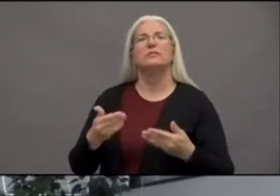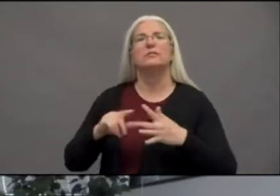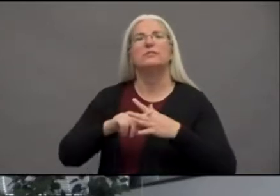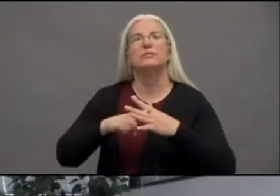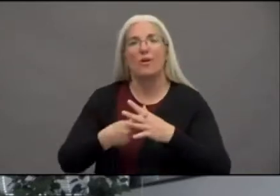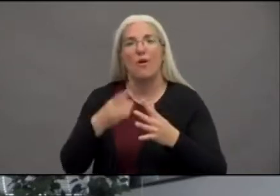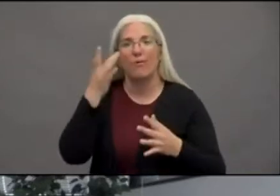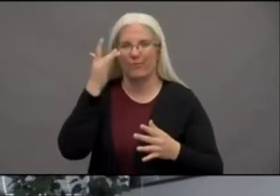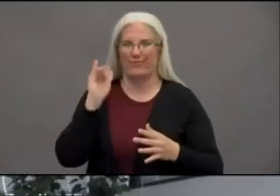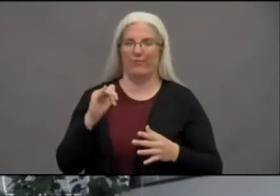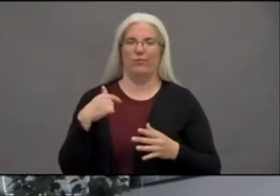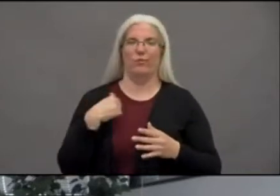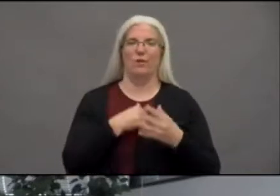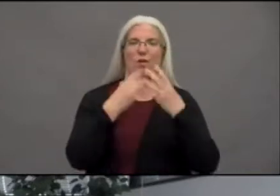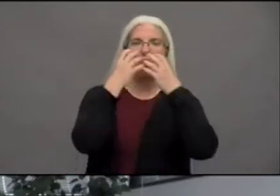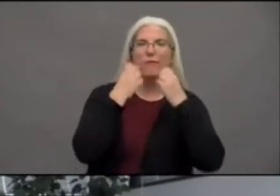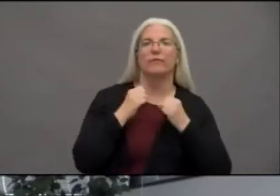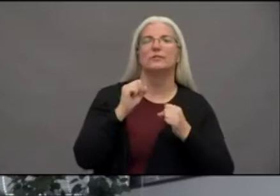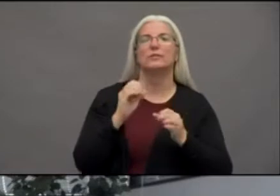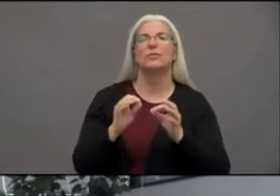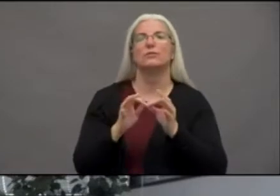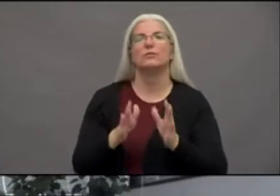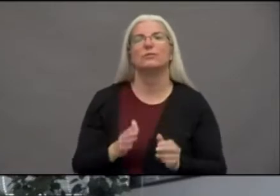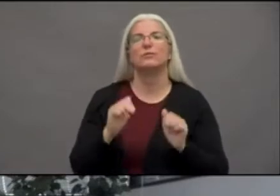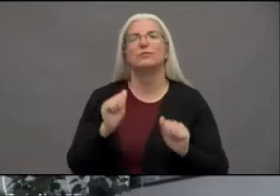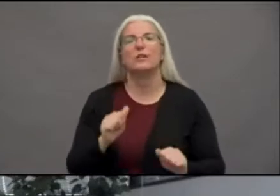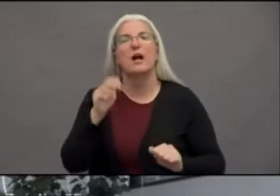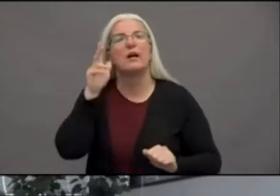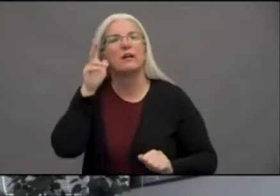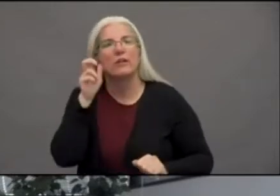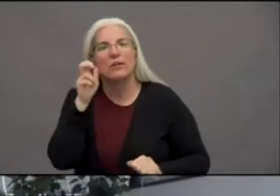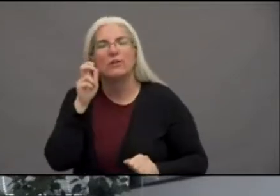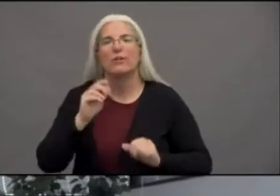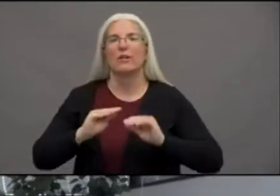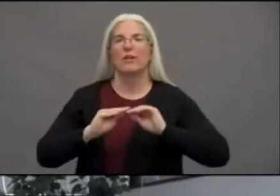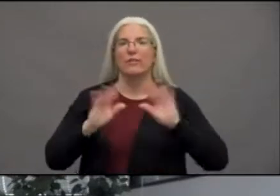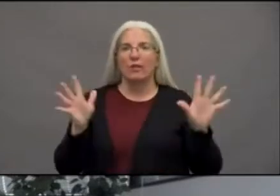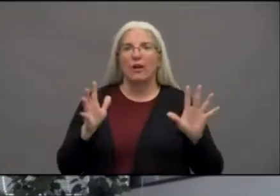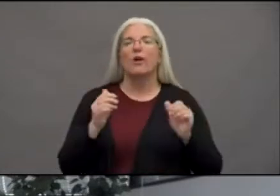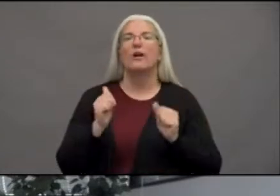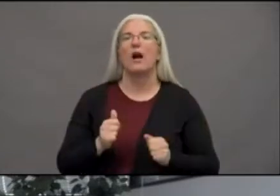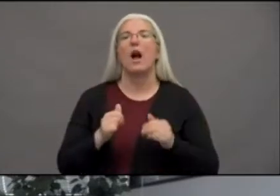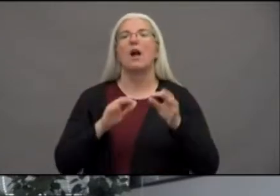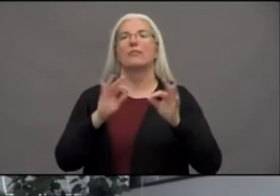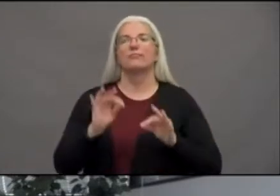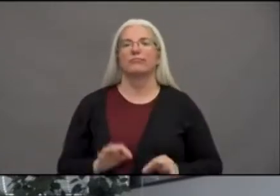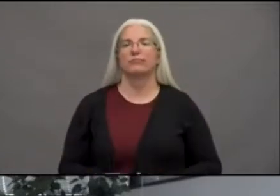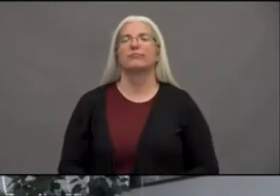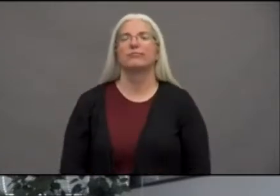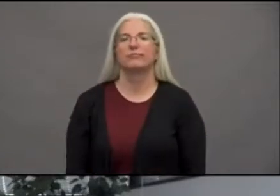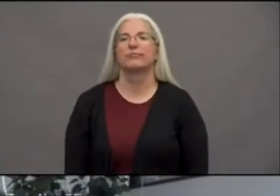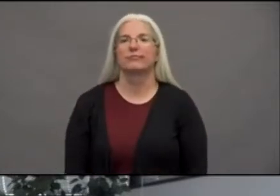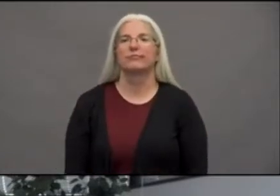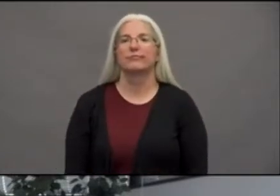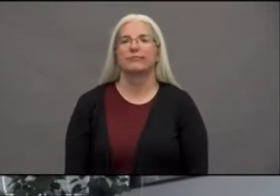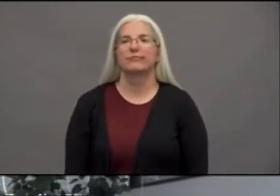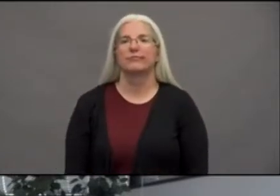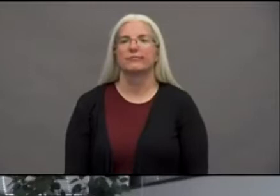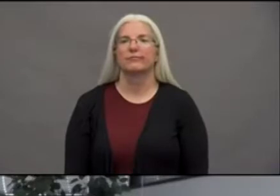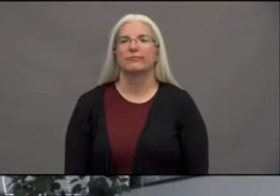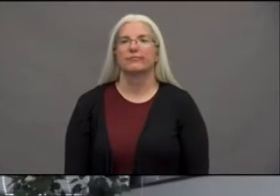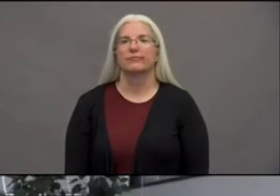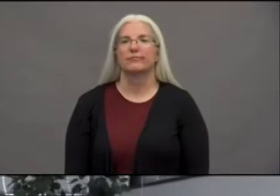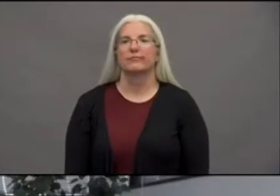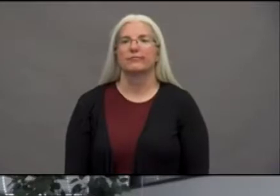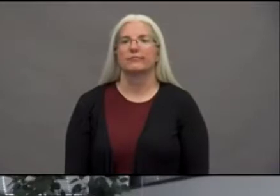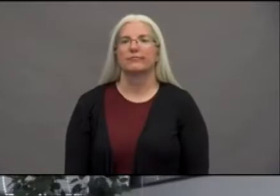So we removed our facial coverings prior to filming the segment to allow our American Sign Language interpreters the ability to read and see what we're